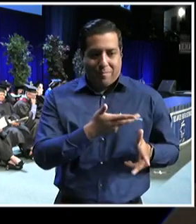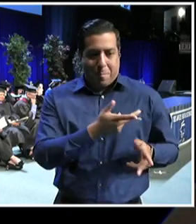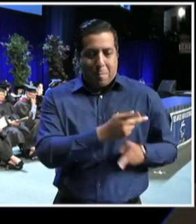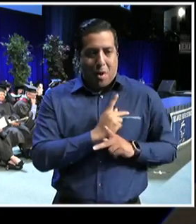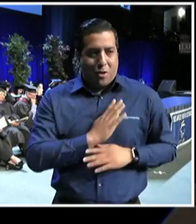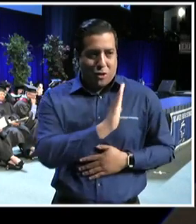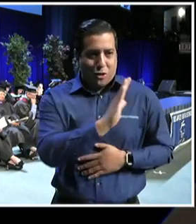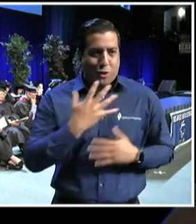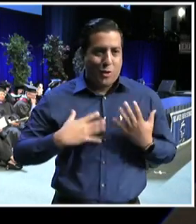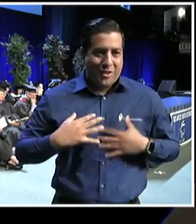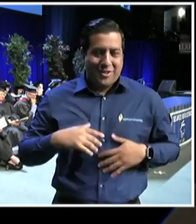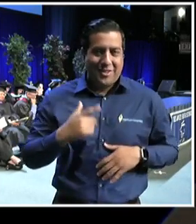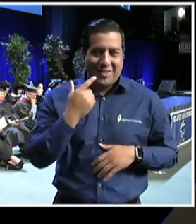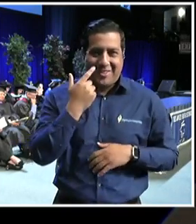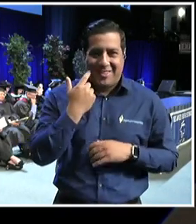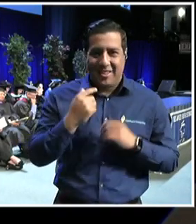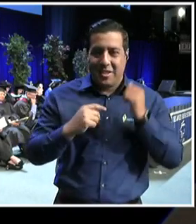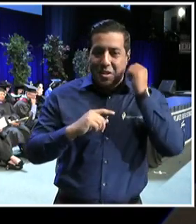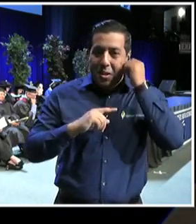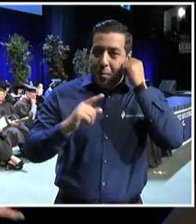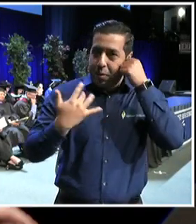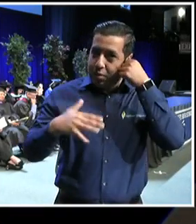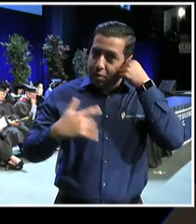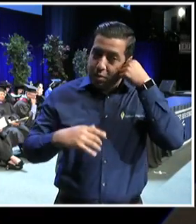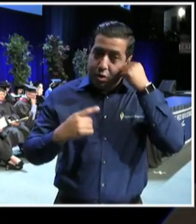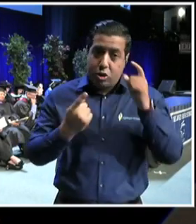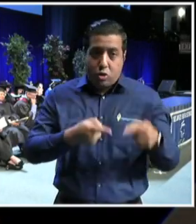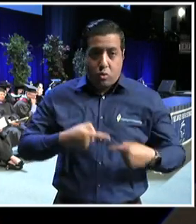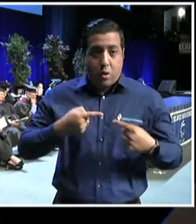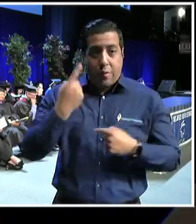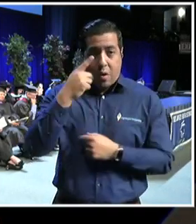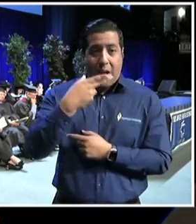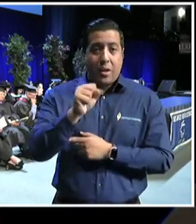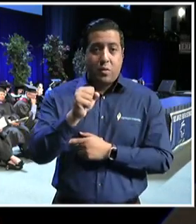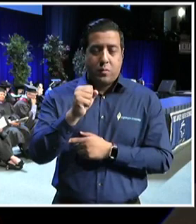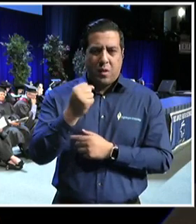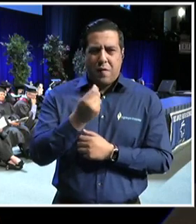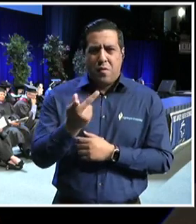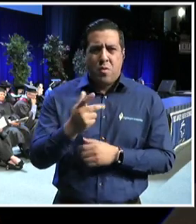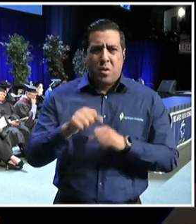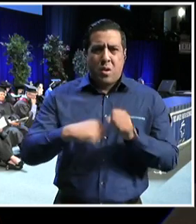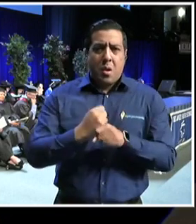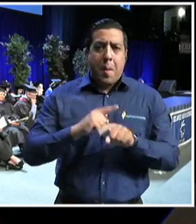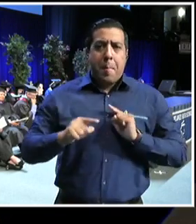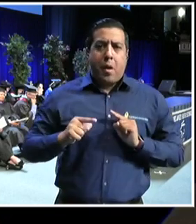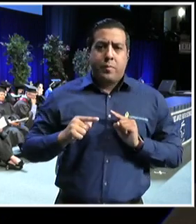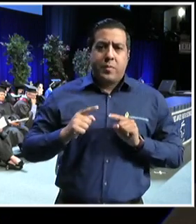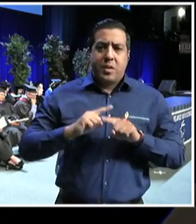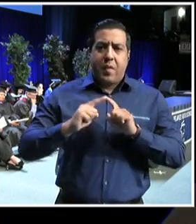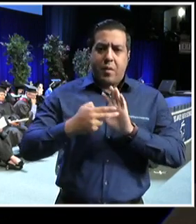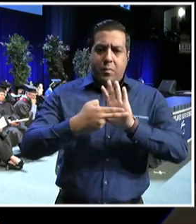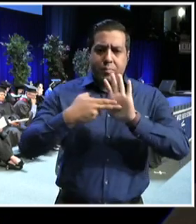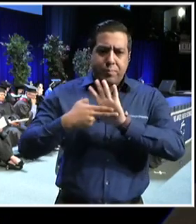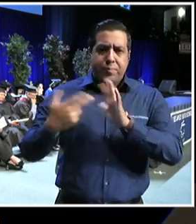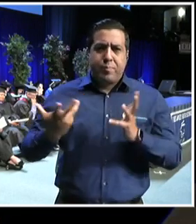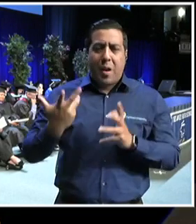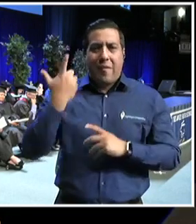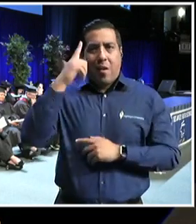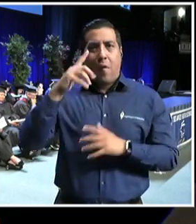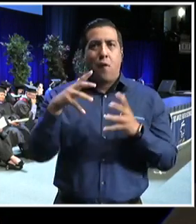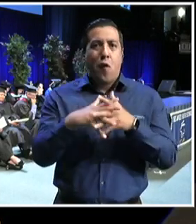So it's high-key, honestly, though, been a struggle at Dekaney over the past few years, but there's also been a lot of highlights, such as the football